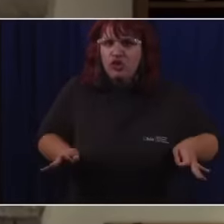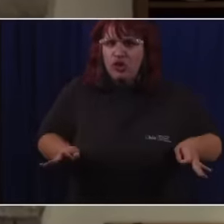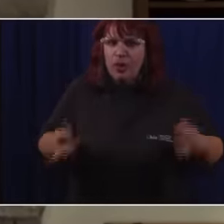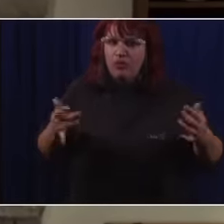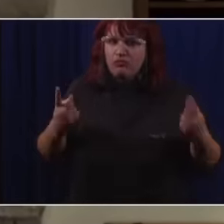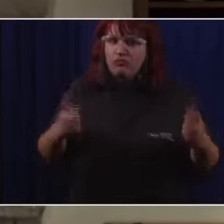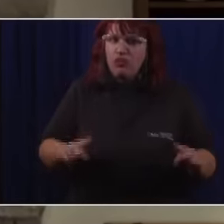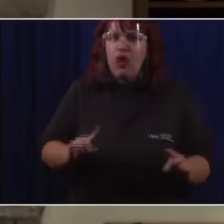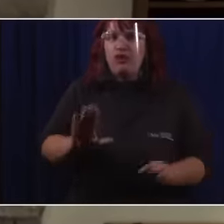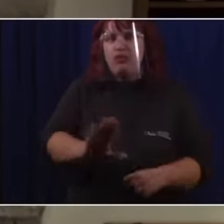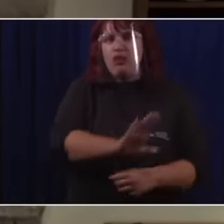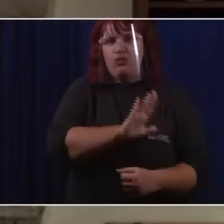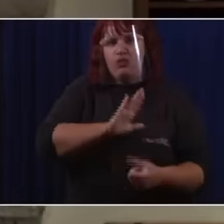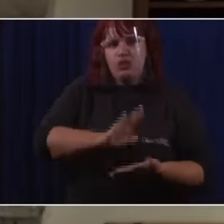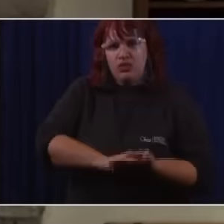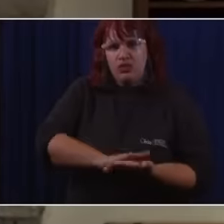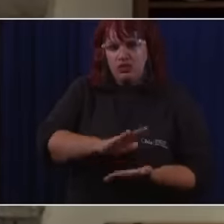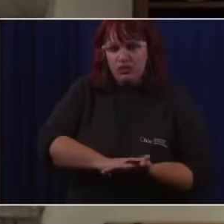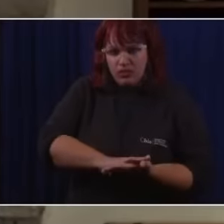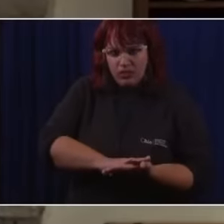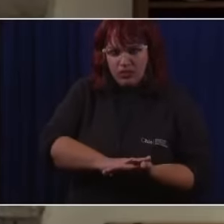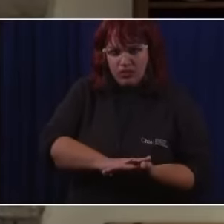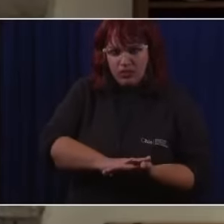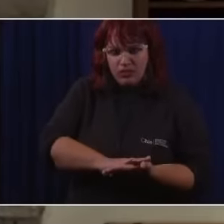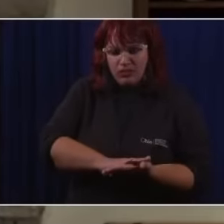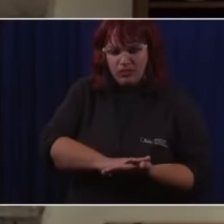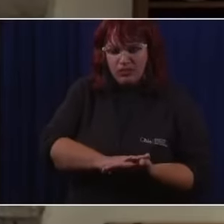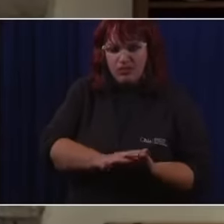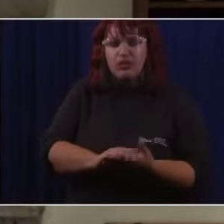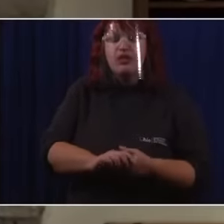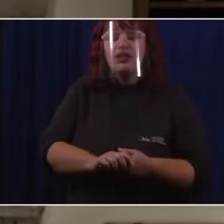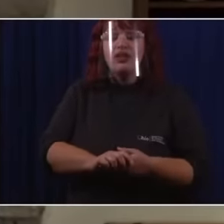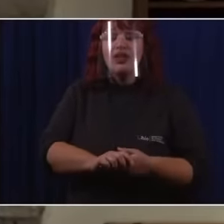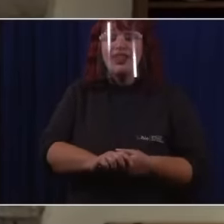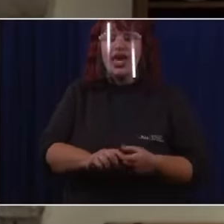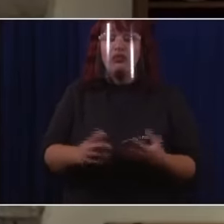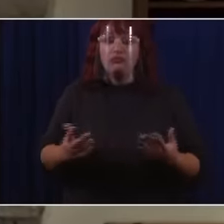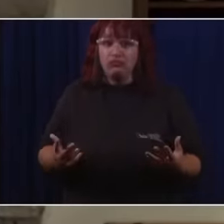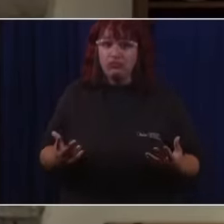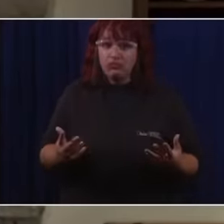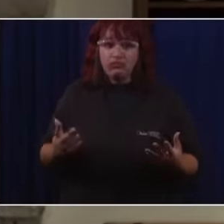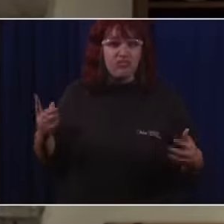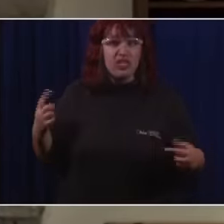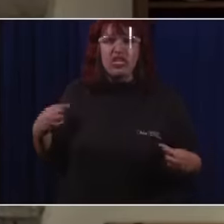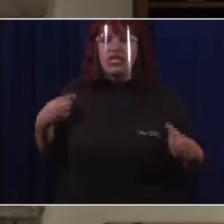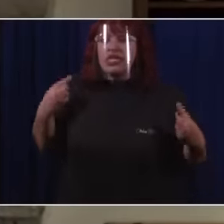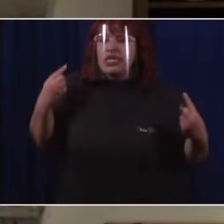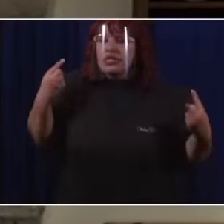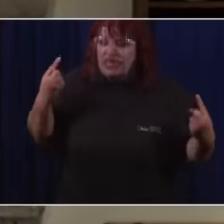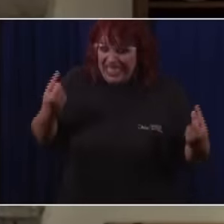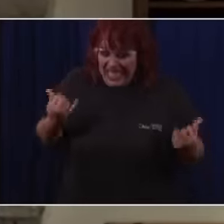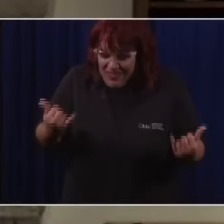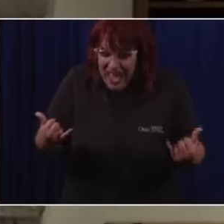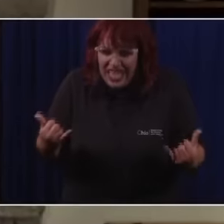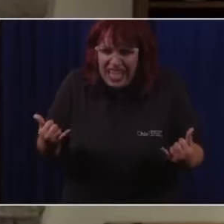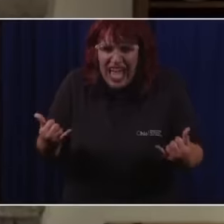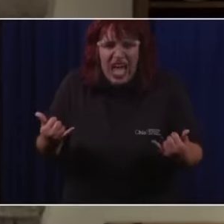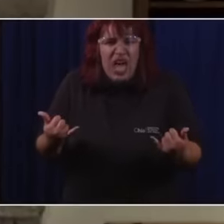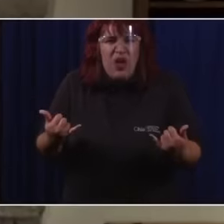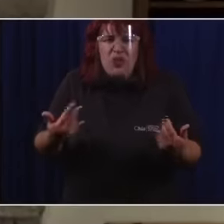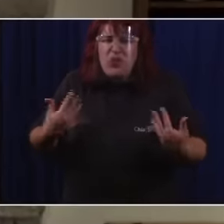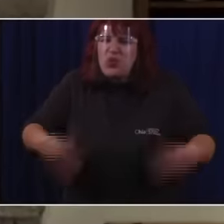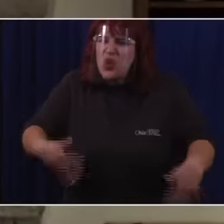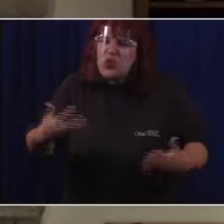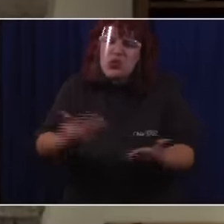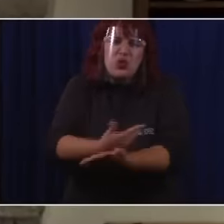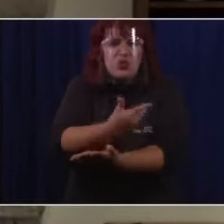Going through the very, very tough period of time, we still rely on those families to make decisions.